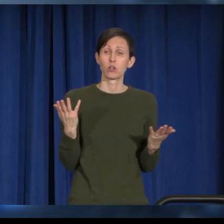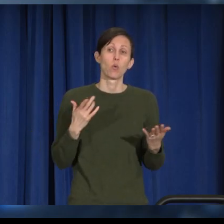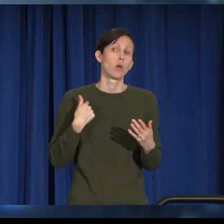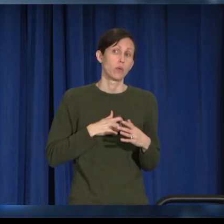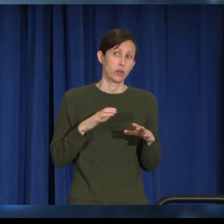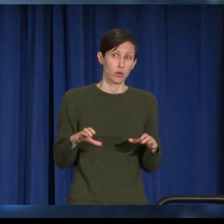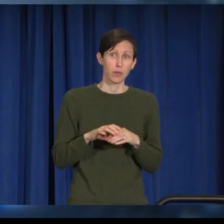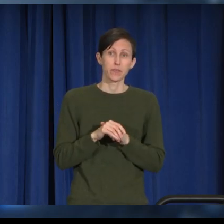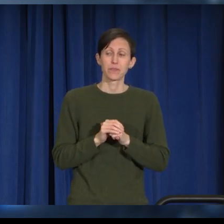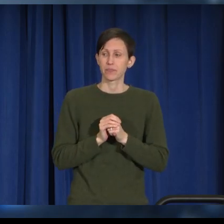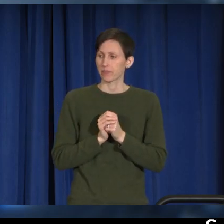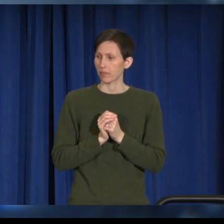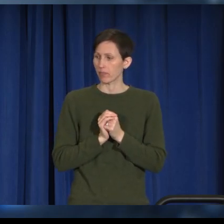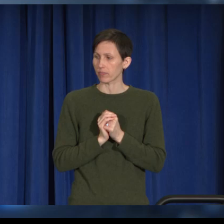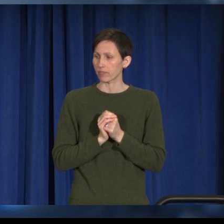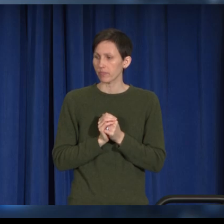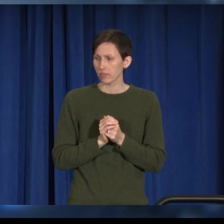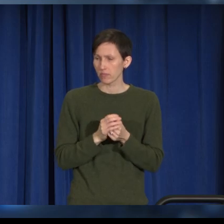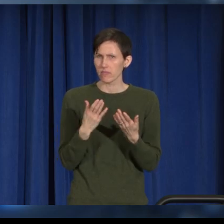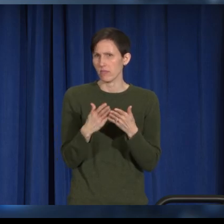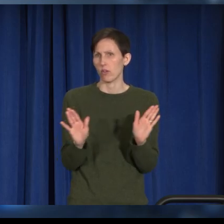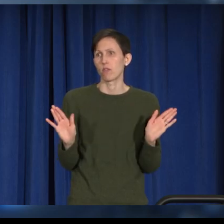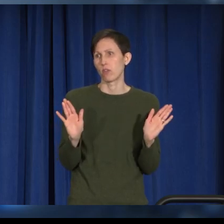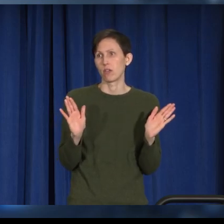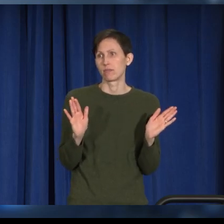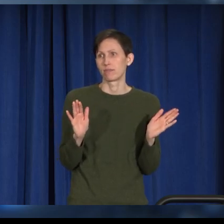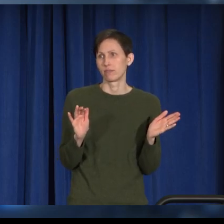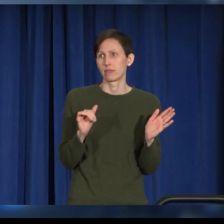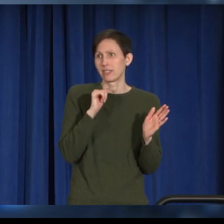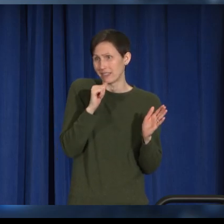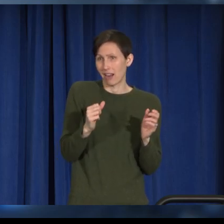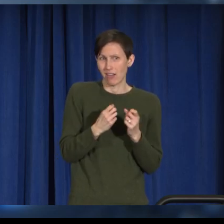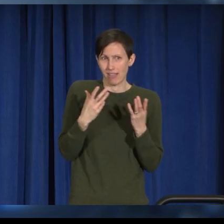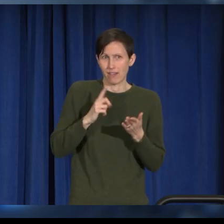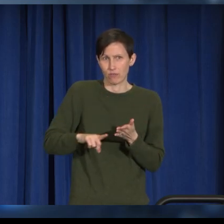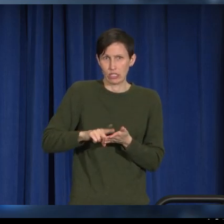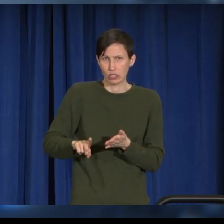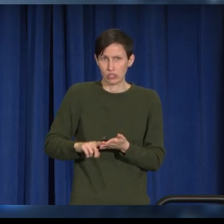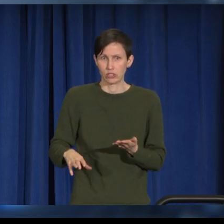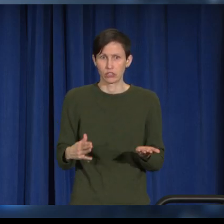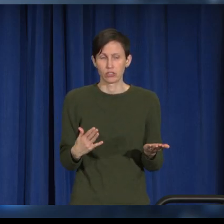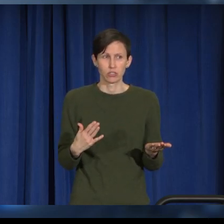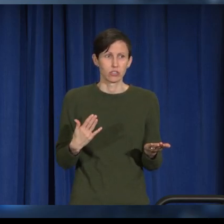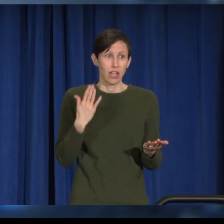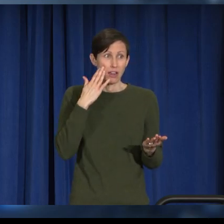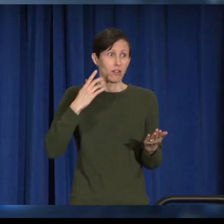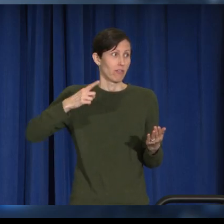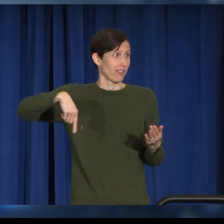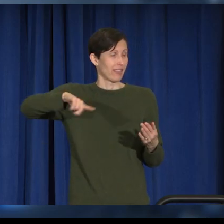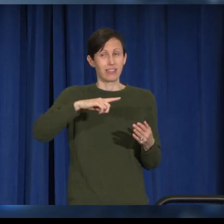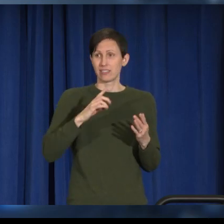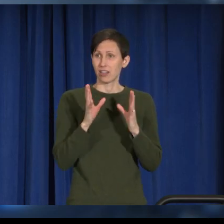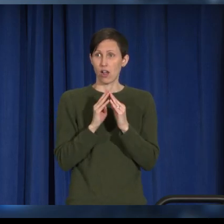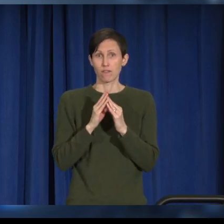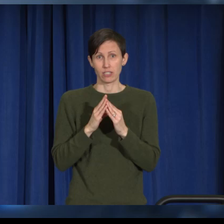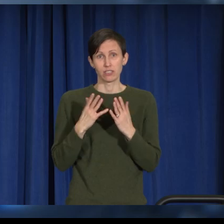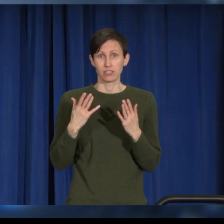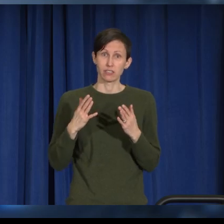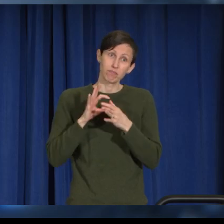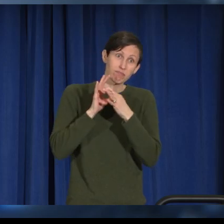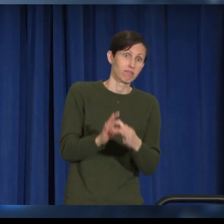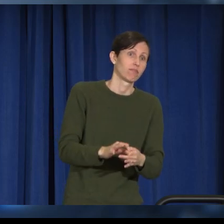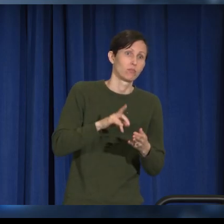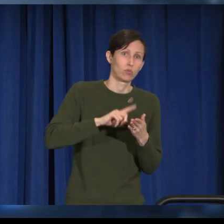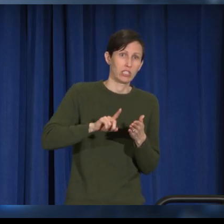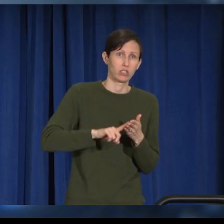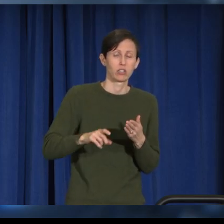doing, there's overall a lack of research. And I know that this is also a very kind of research heavy conference, and there's a